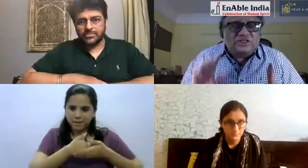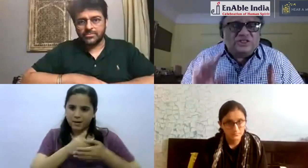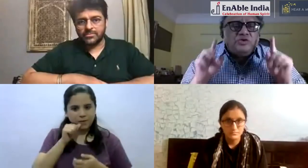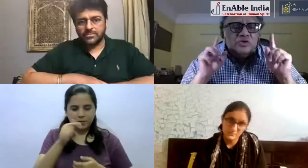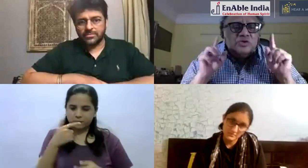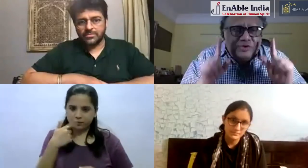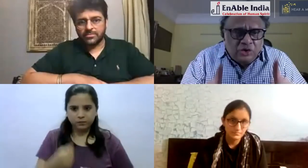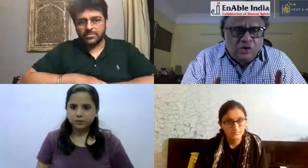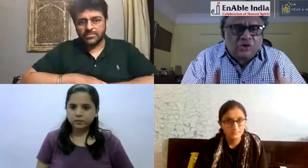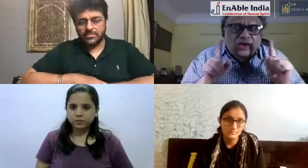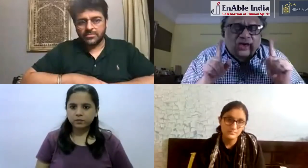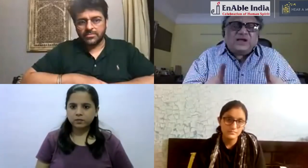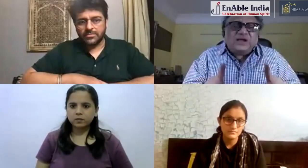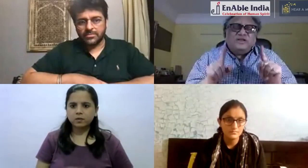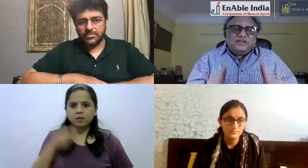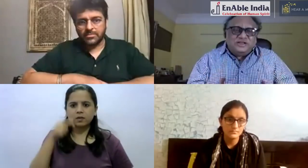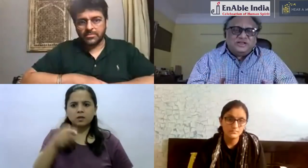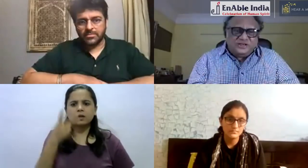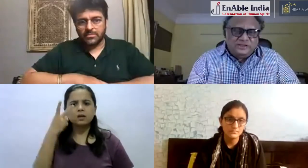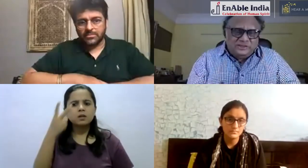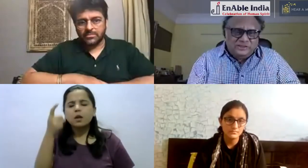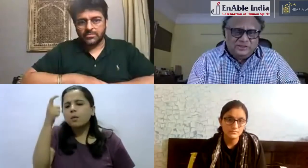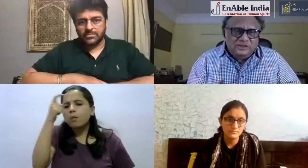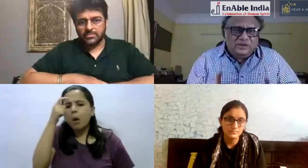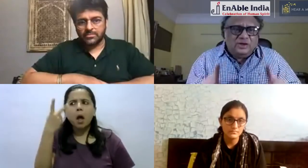There is no contraindication